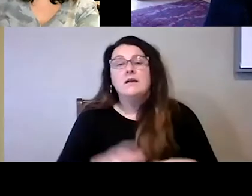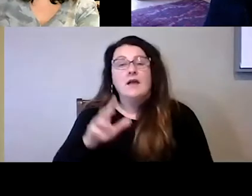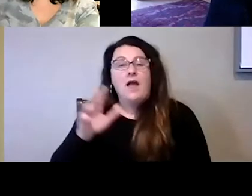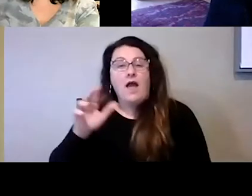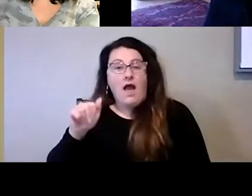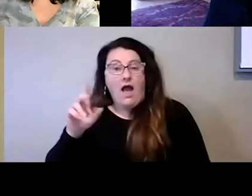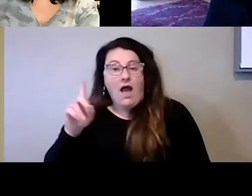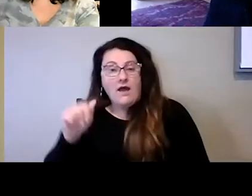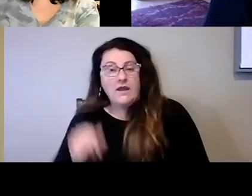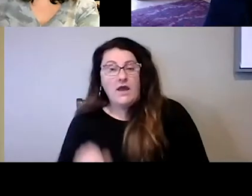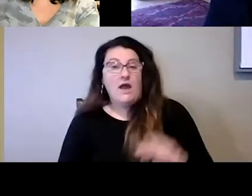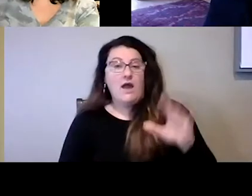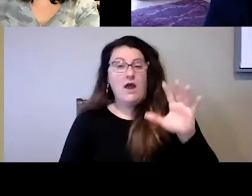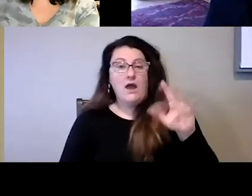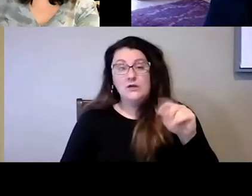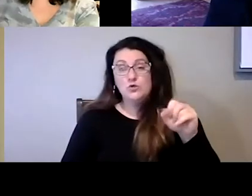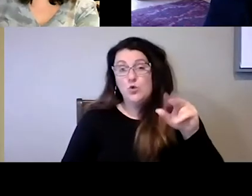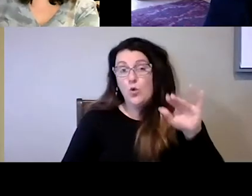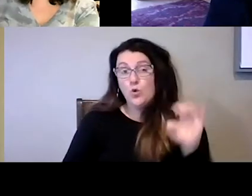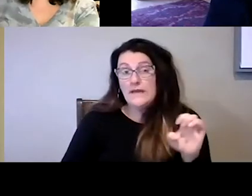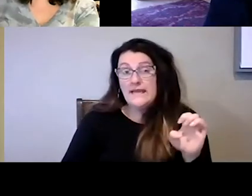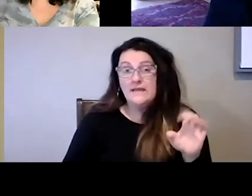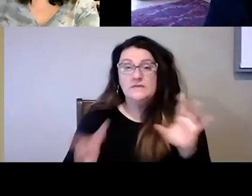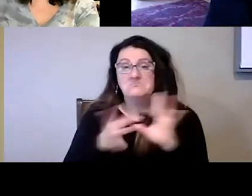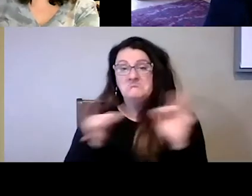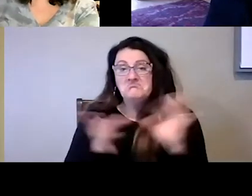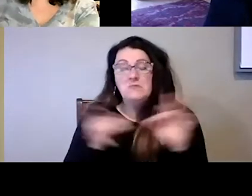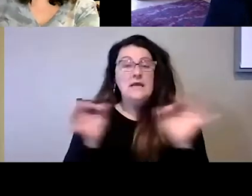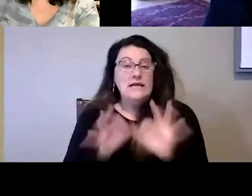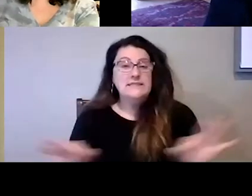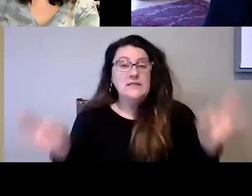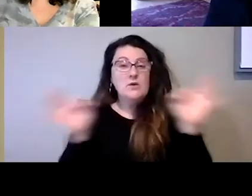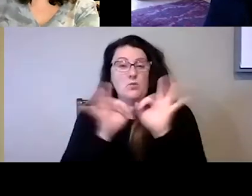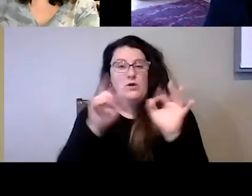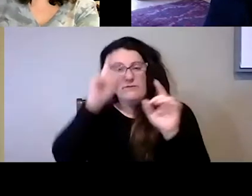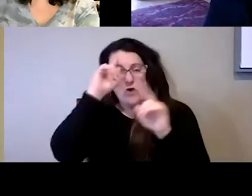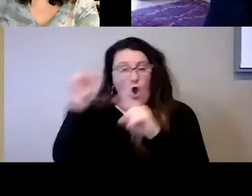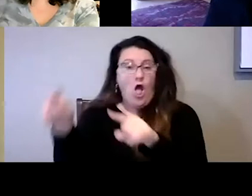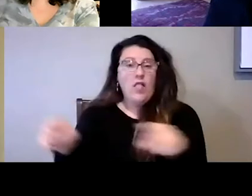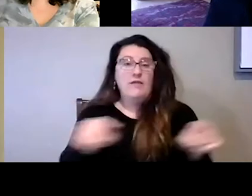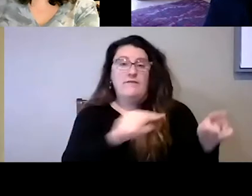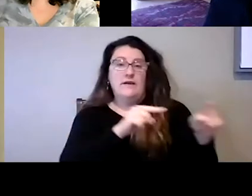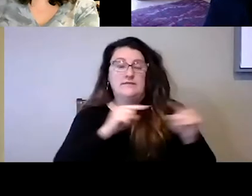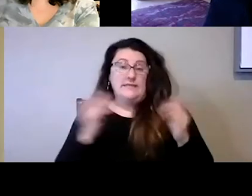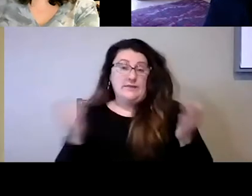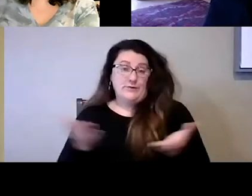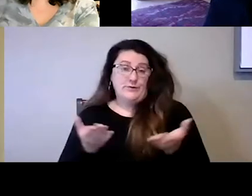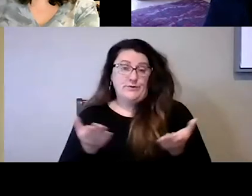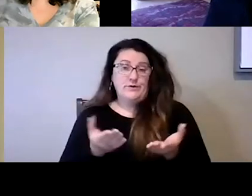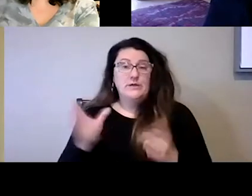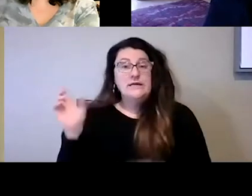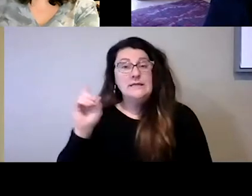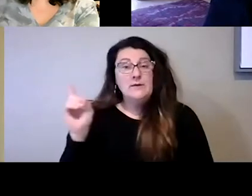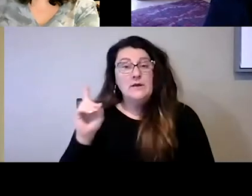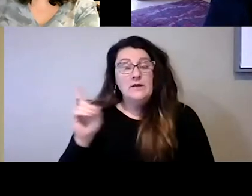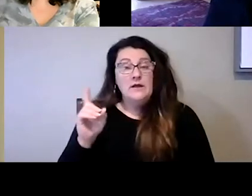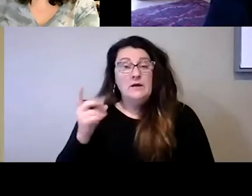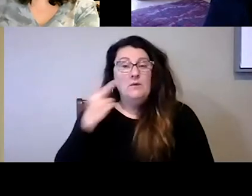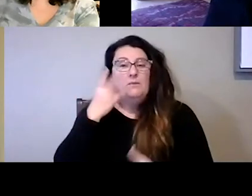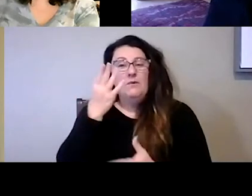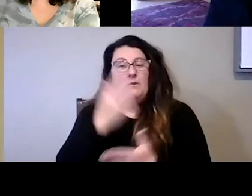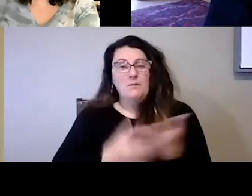speaking to is really important for all of us within the party to see that we're both part of